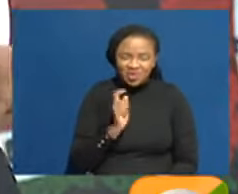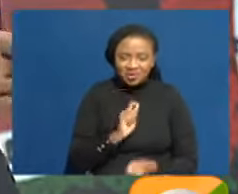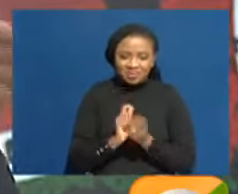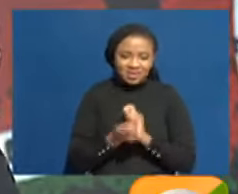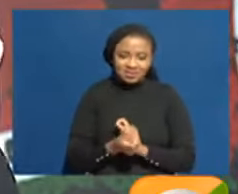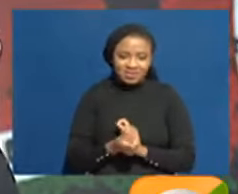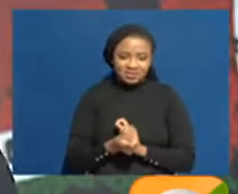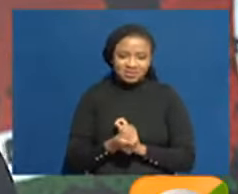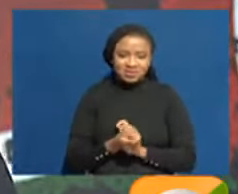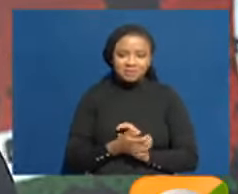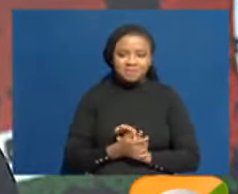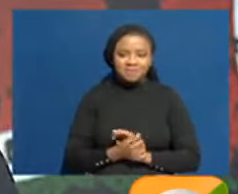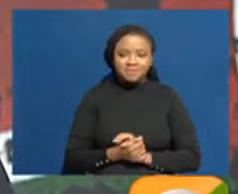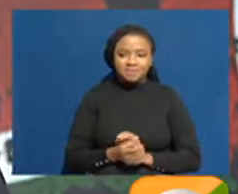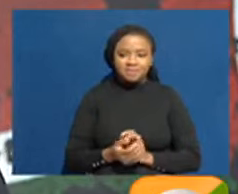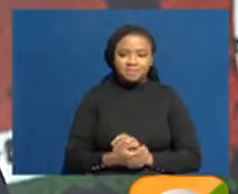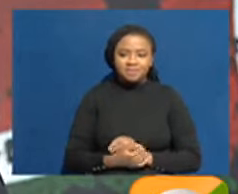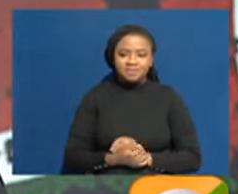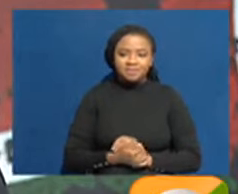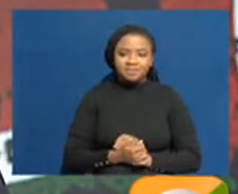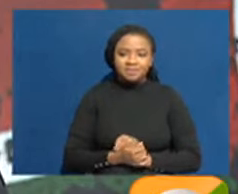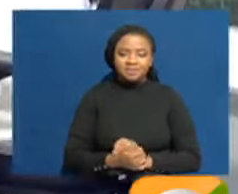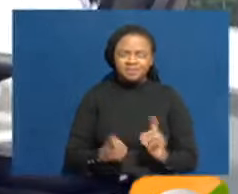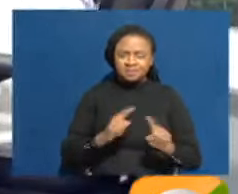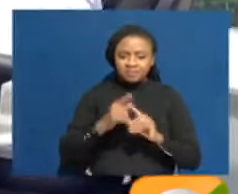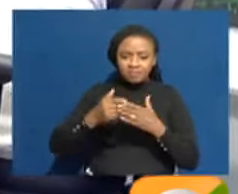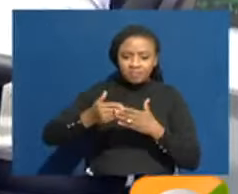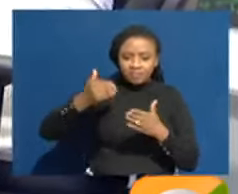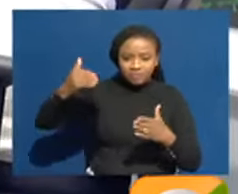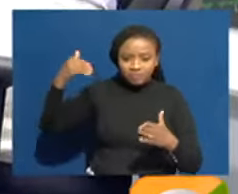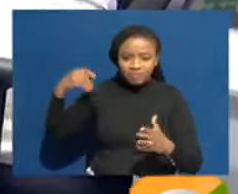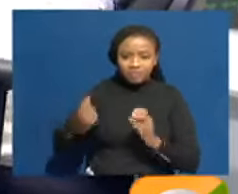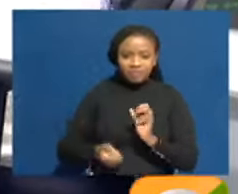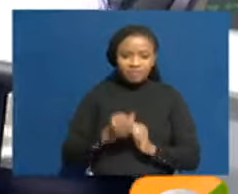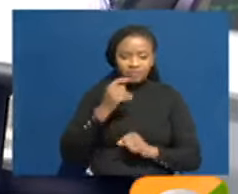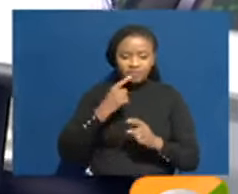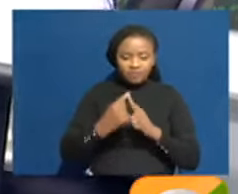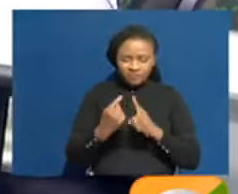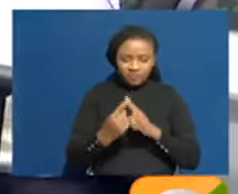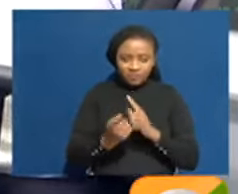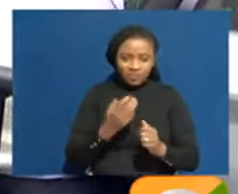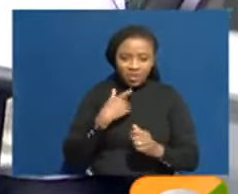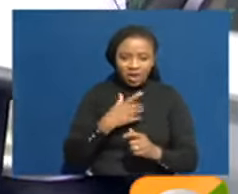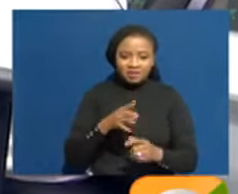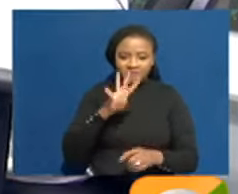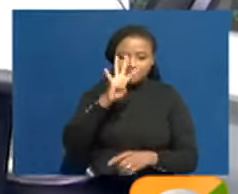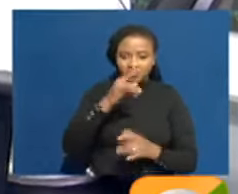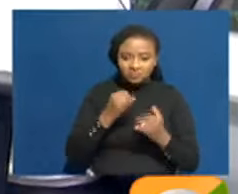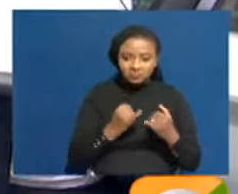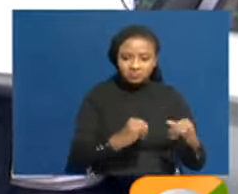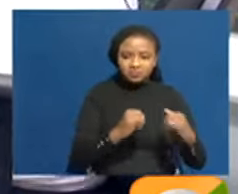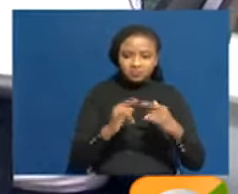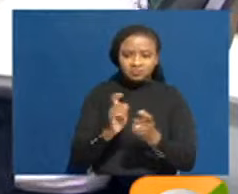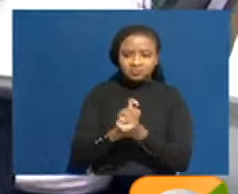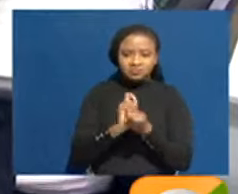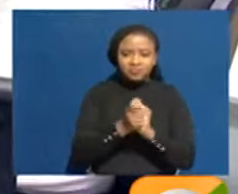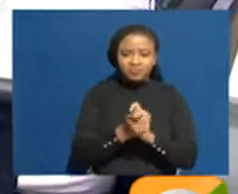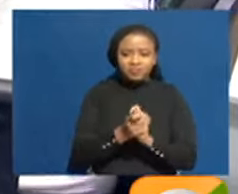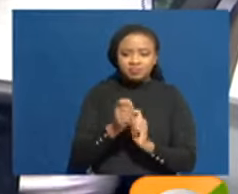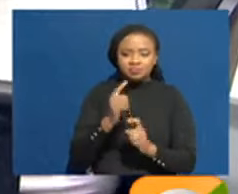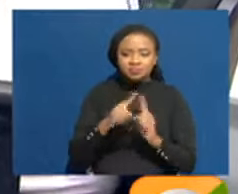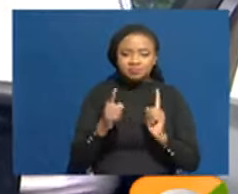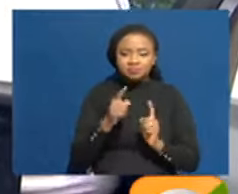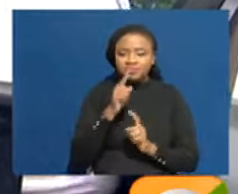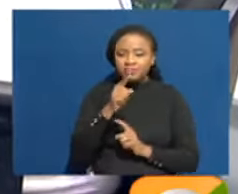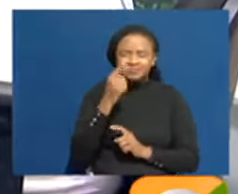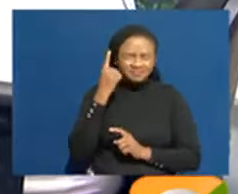constitution in the first place. In the last 13 years, there have been four attempts to make amendments, senior counsel. So in which case would you say warrants